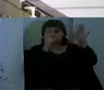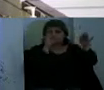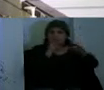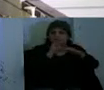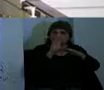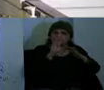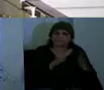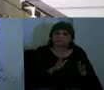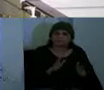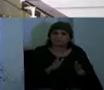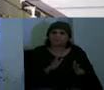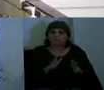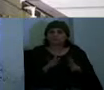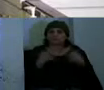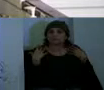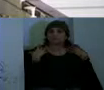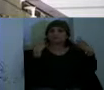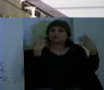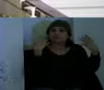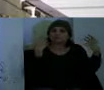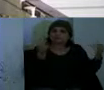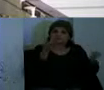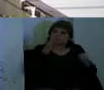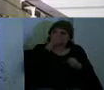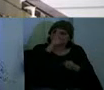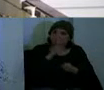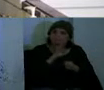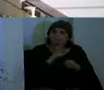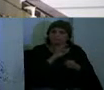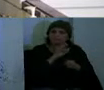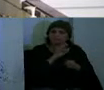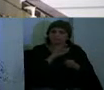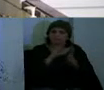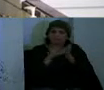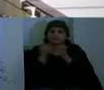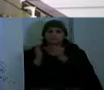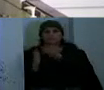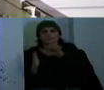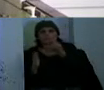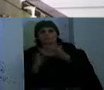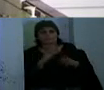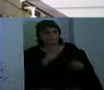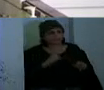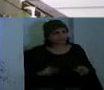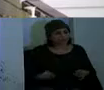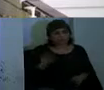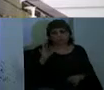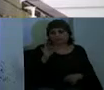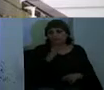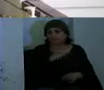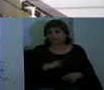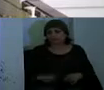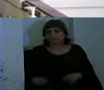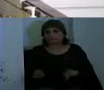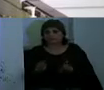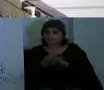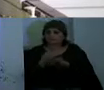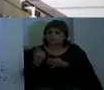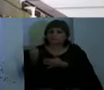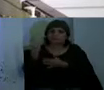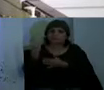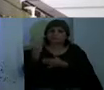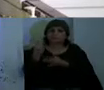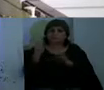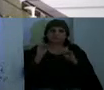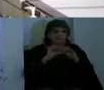counselor, the mighty God, Jehovah, King of kings and Lord of lords, Holy One. He's a bright